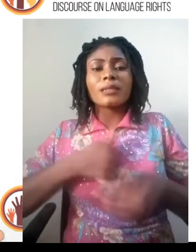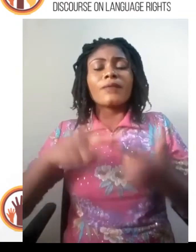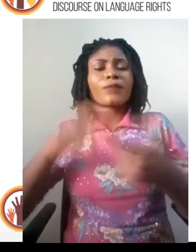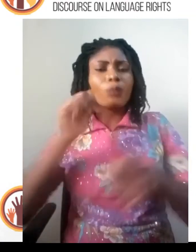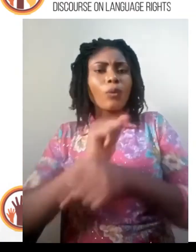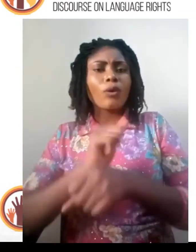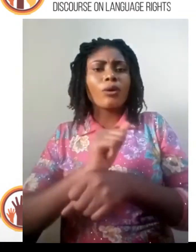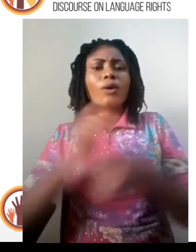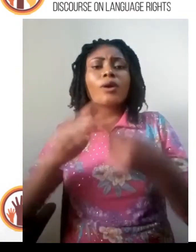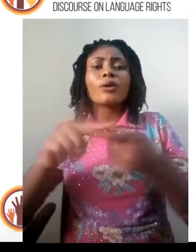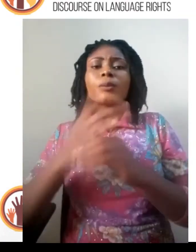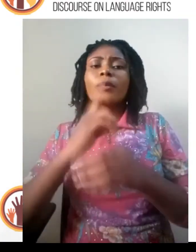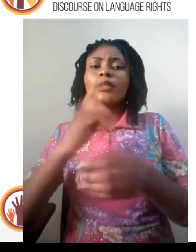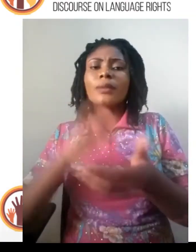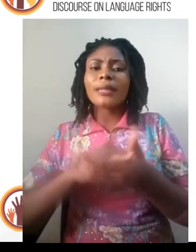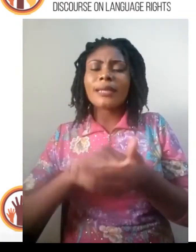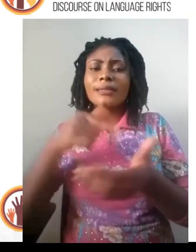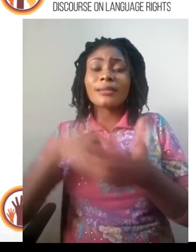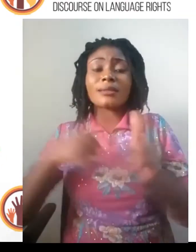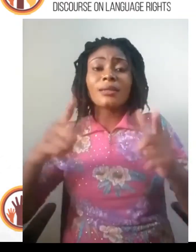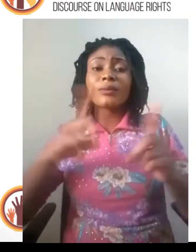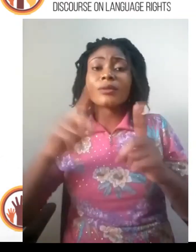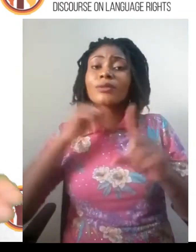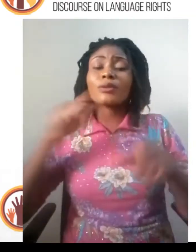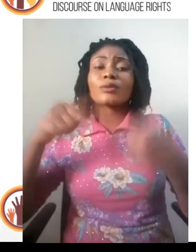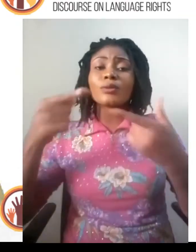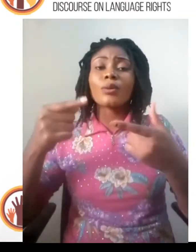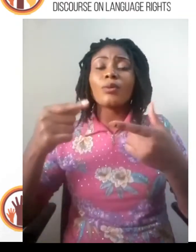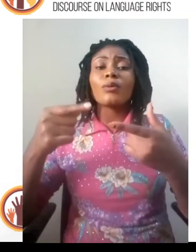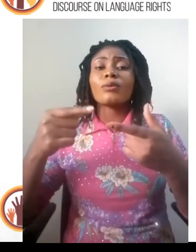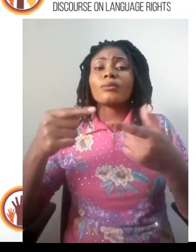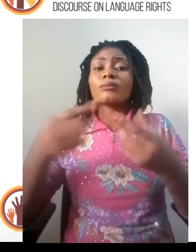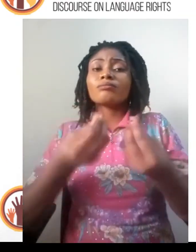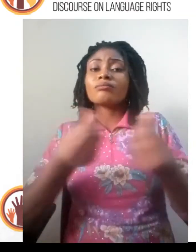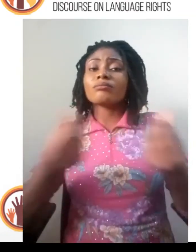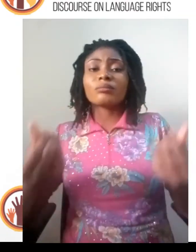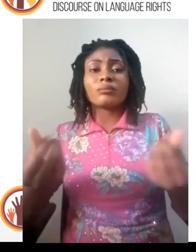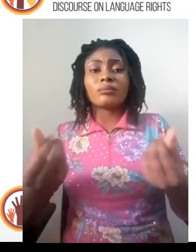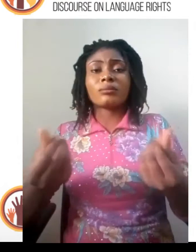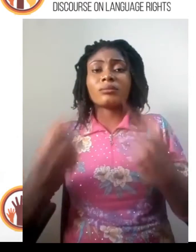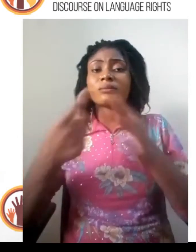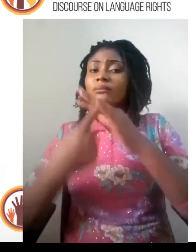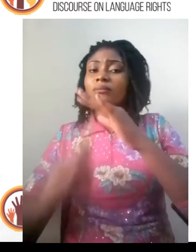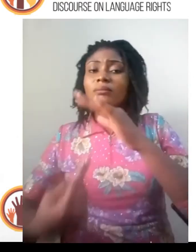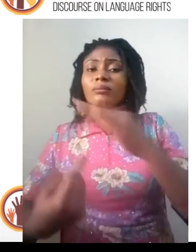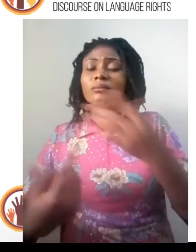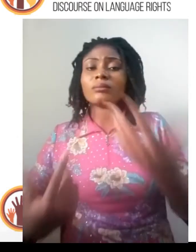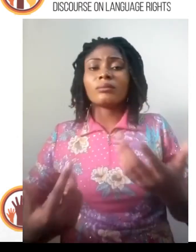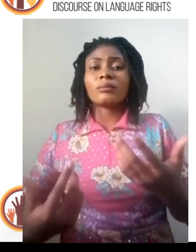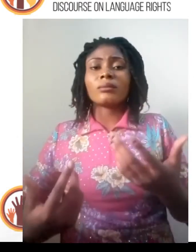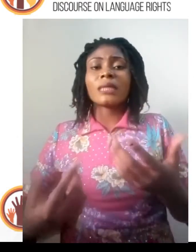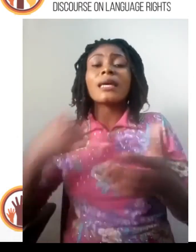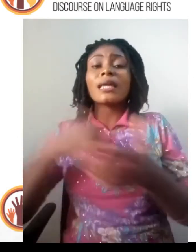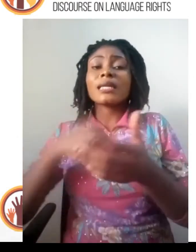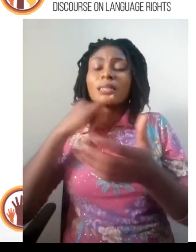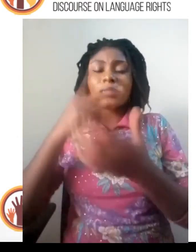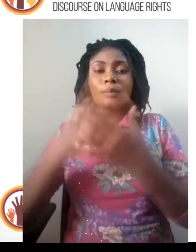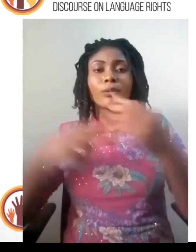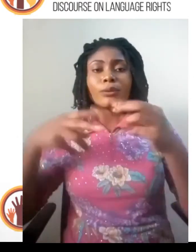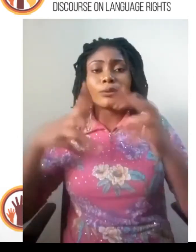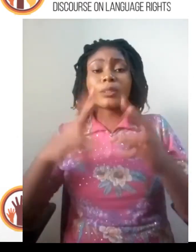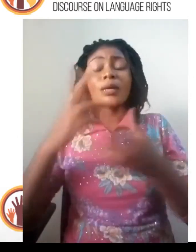go extinct. That is number one. So it is, both ways, and both parties need to understand